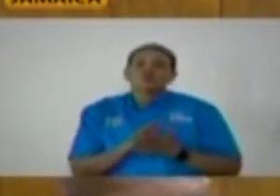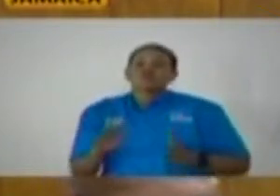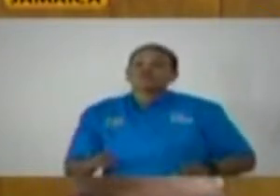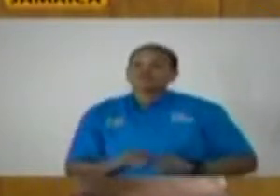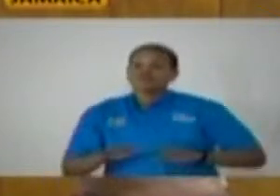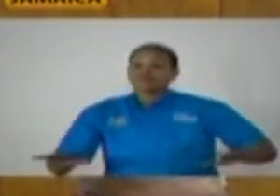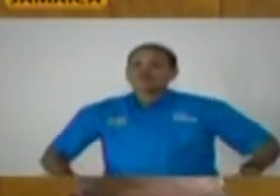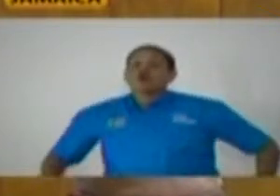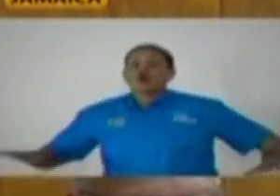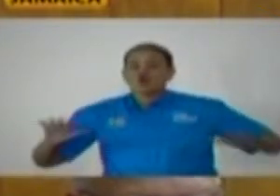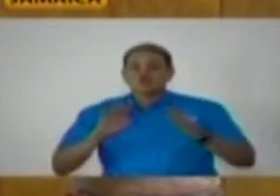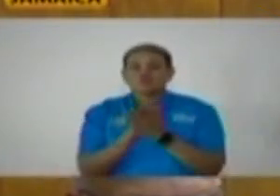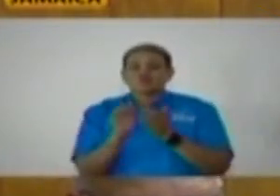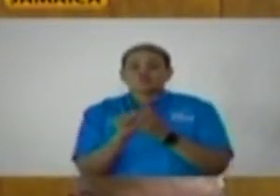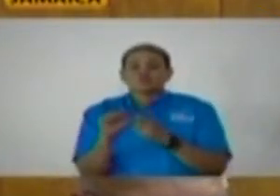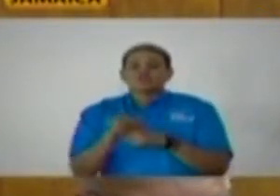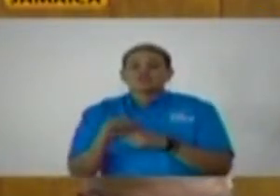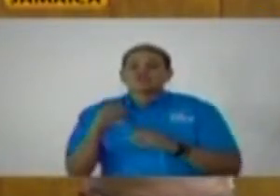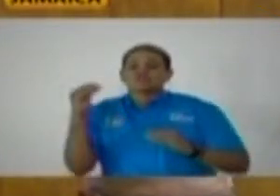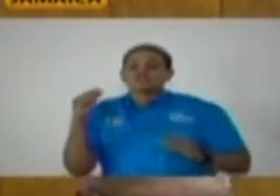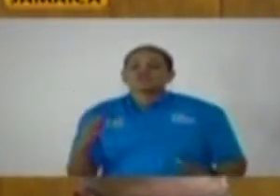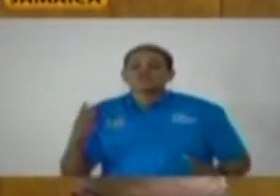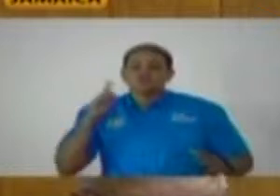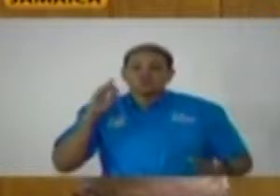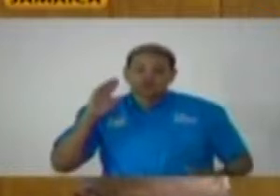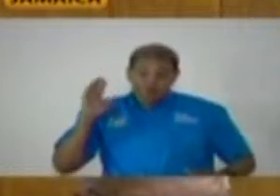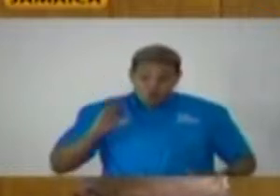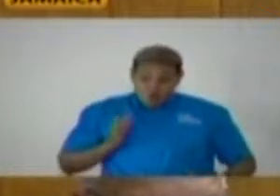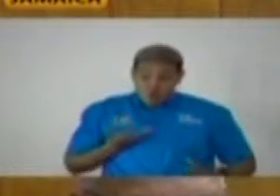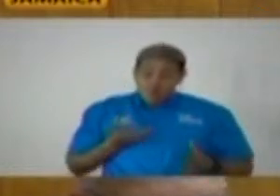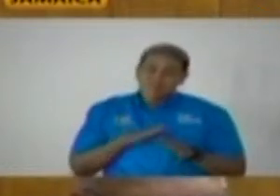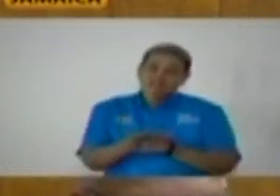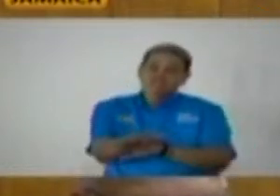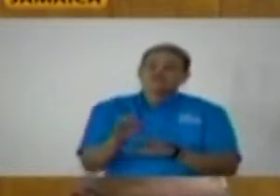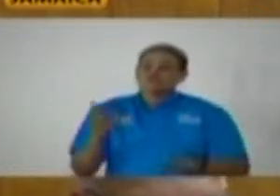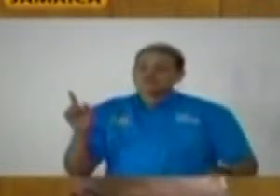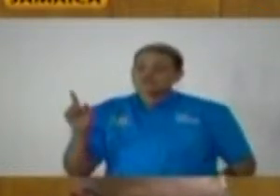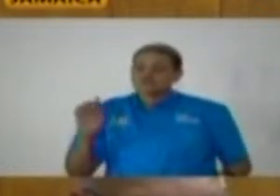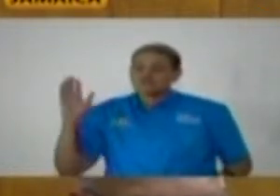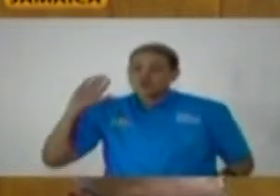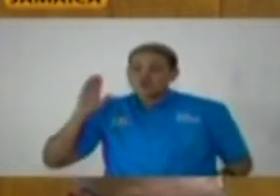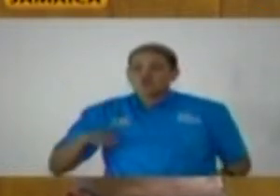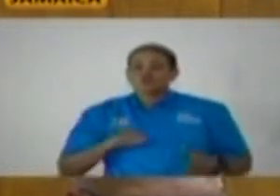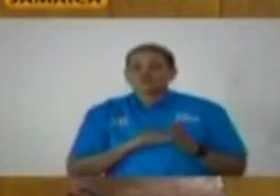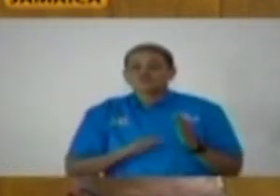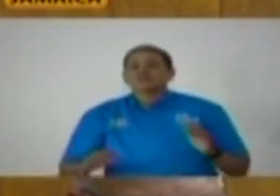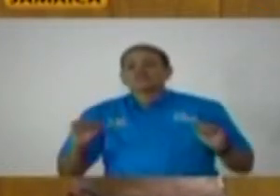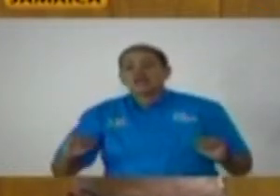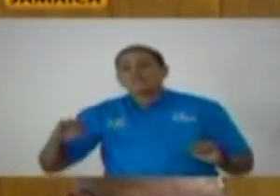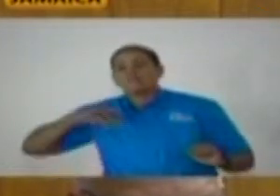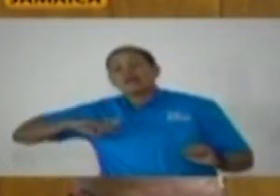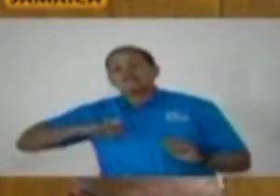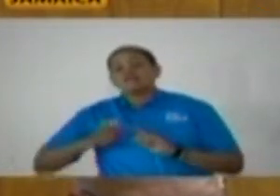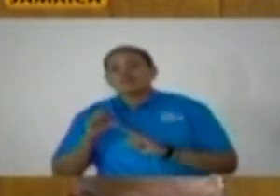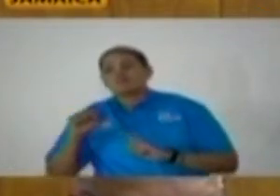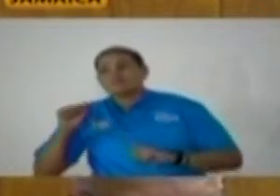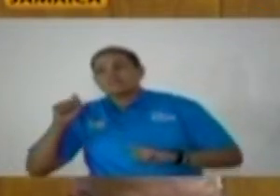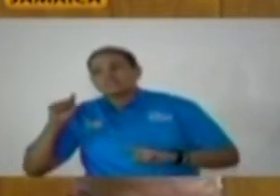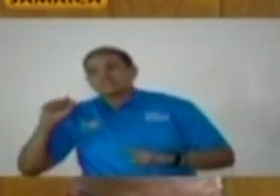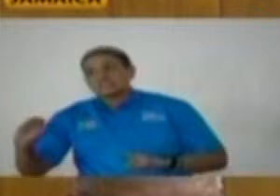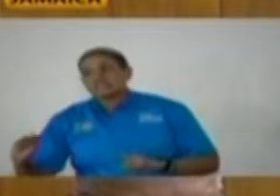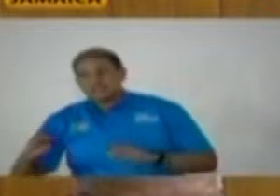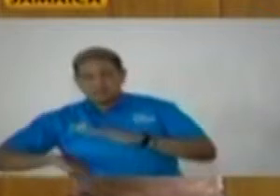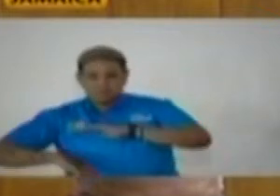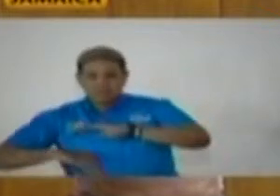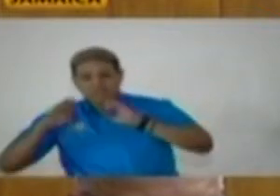into the schools with the trained teachers so that mainstream it, so that all students can benefit from the